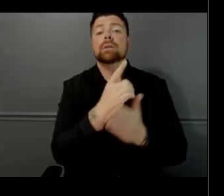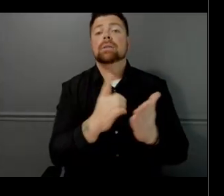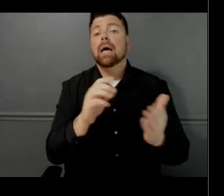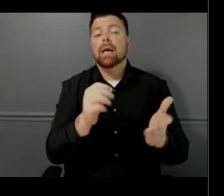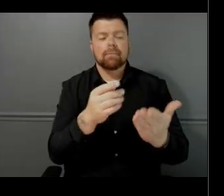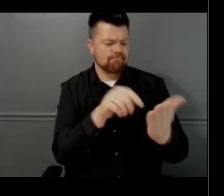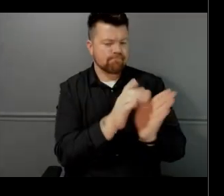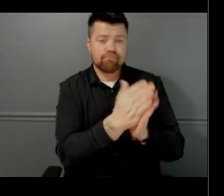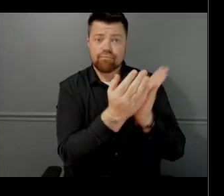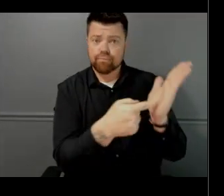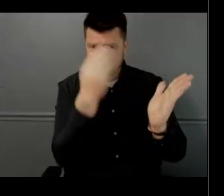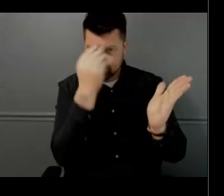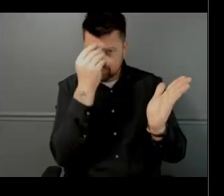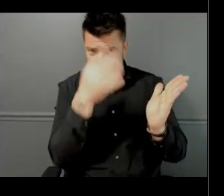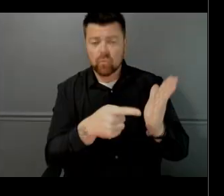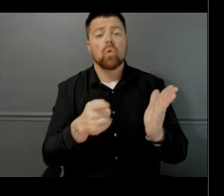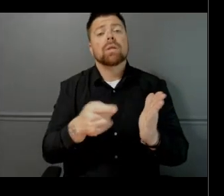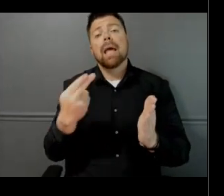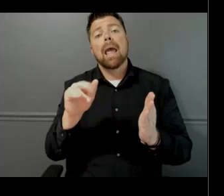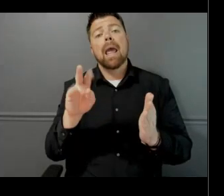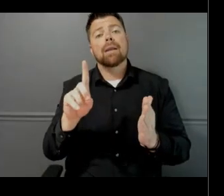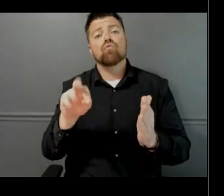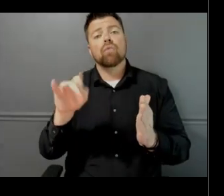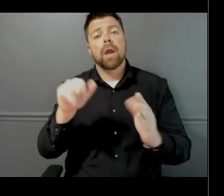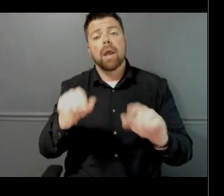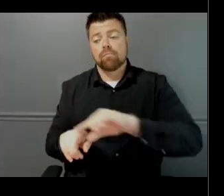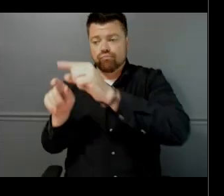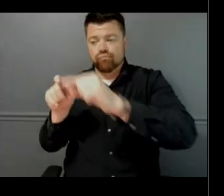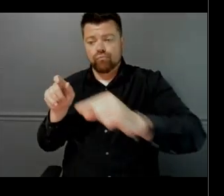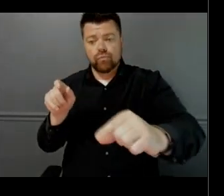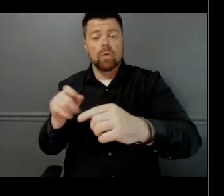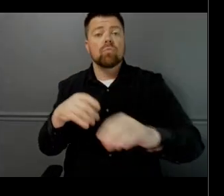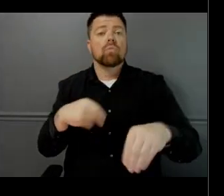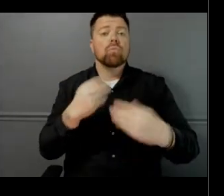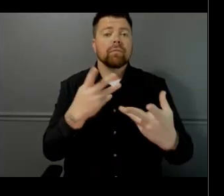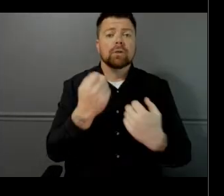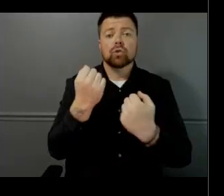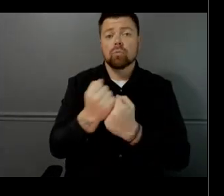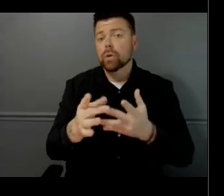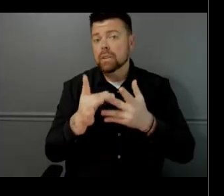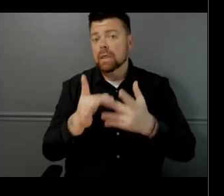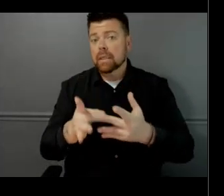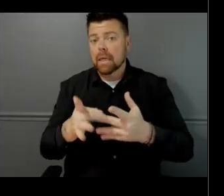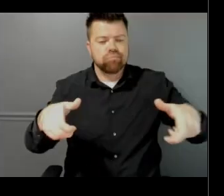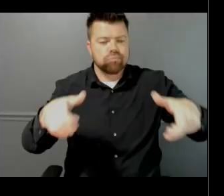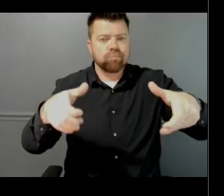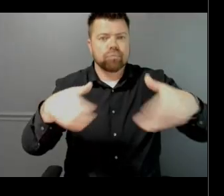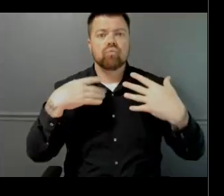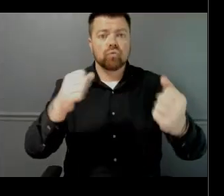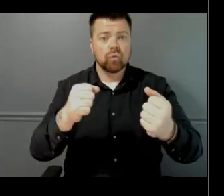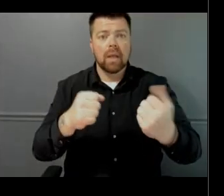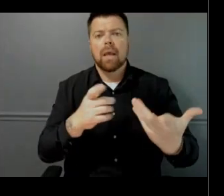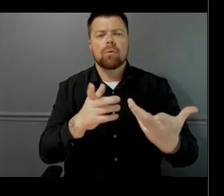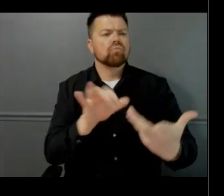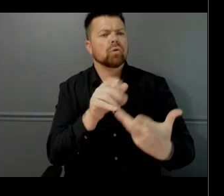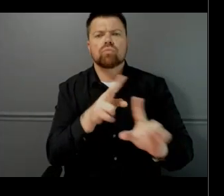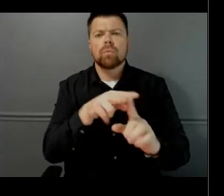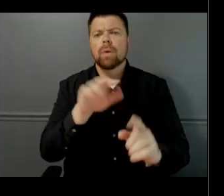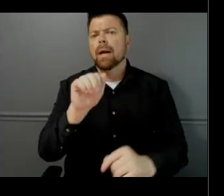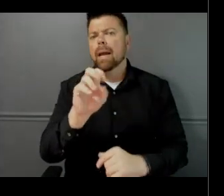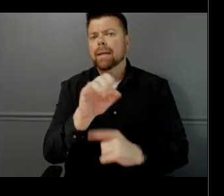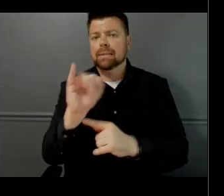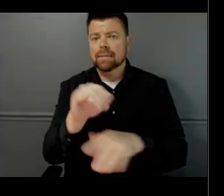that the handrail extensions provide support and guidance, and it refers to the ANSI standard, which stipulates